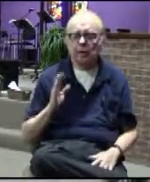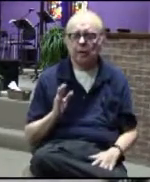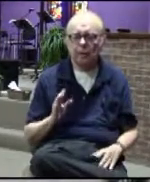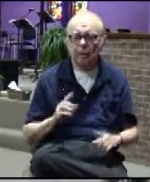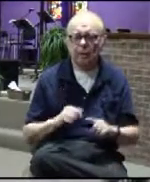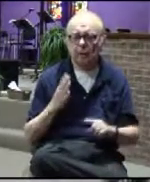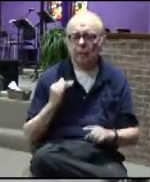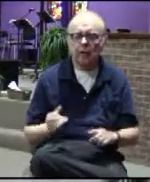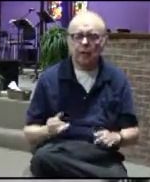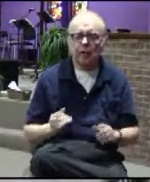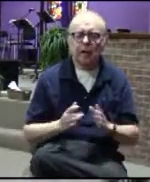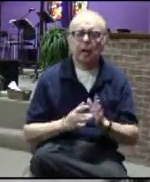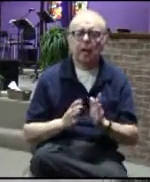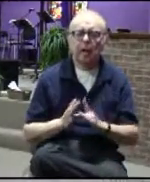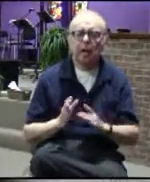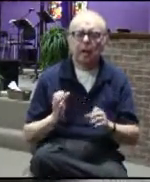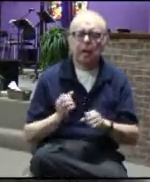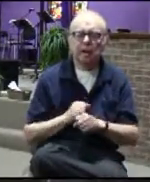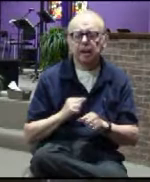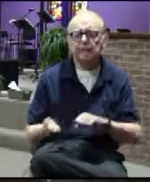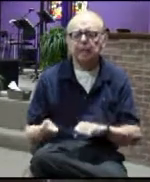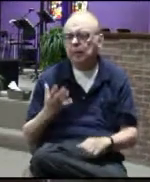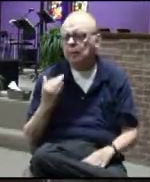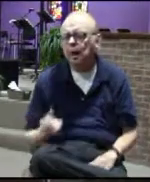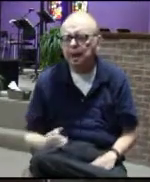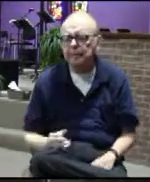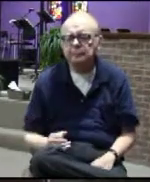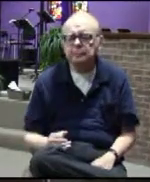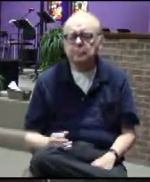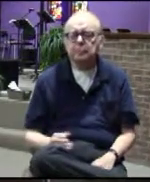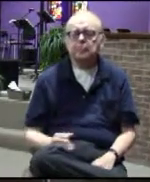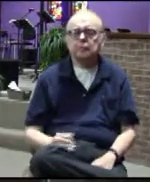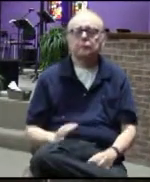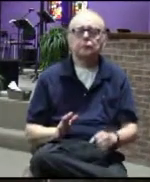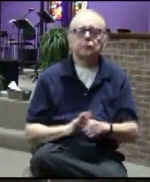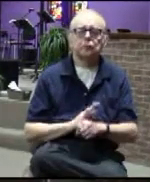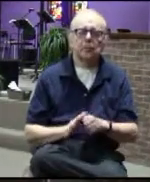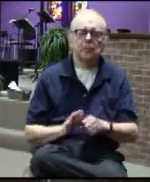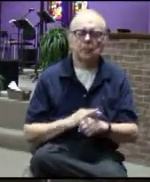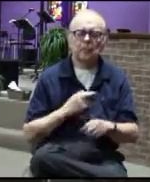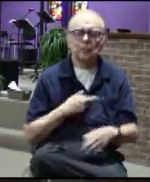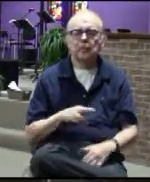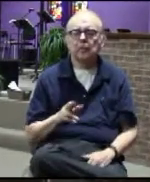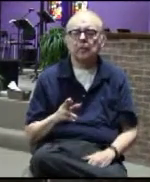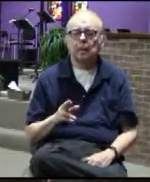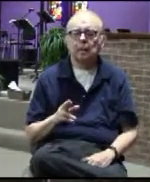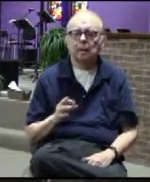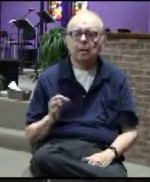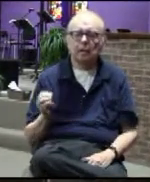but why did Jesus get baptized? to fulfill the righteousness